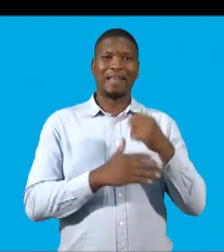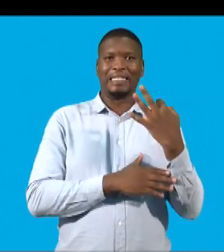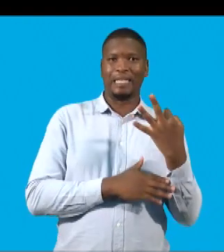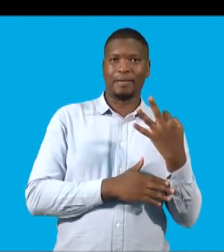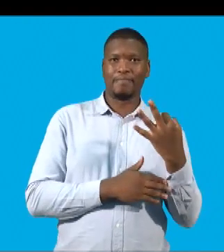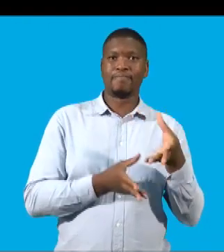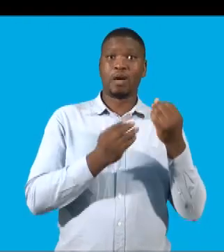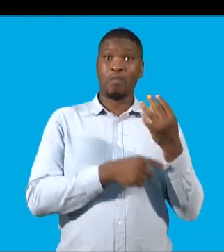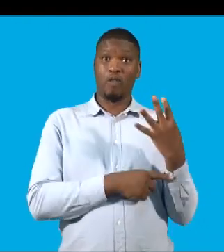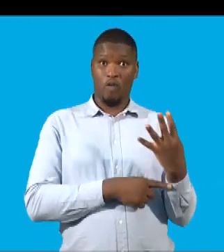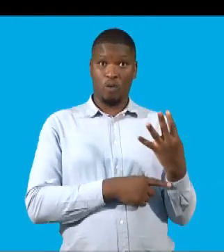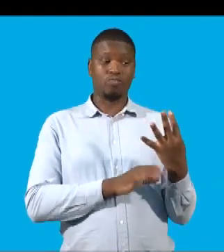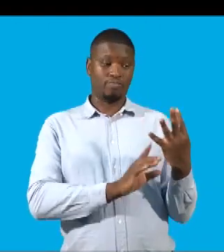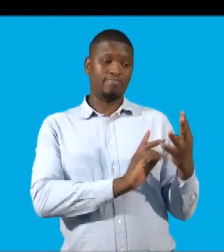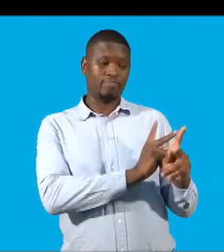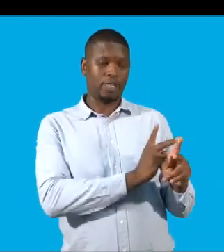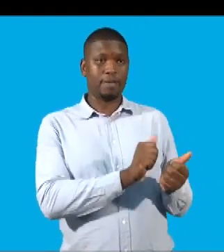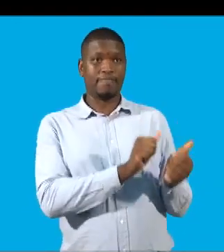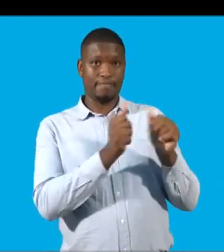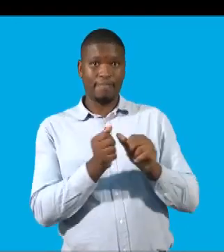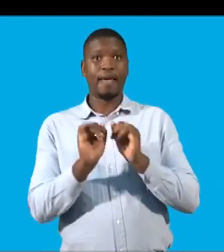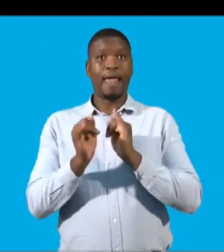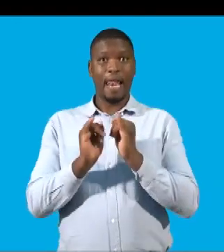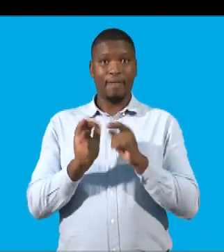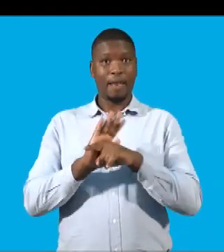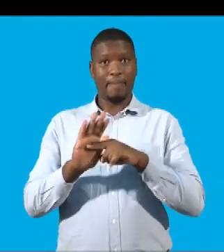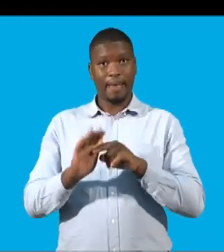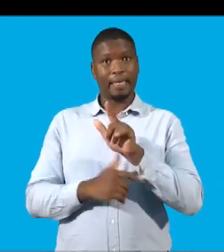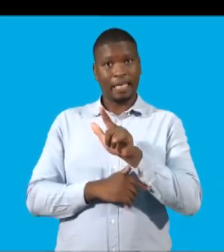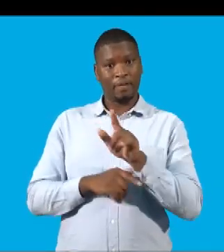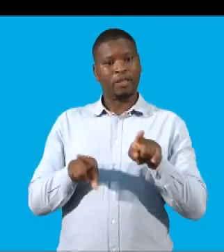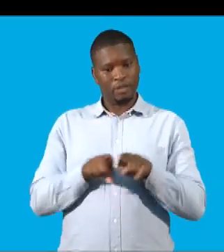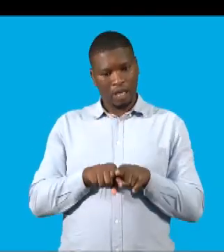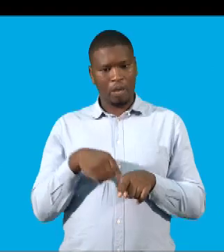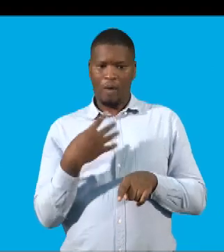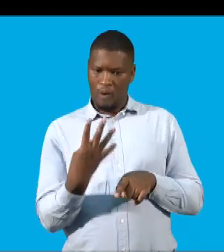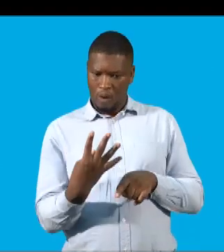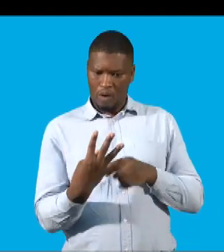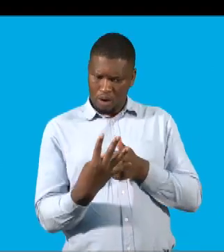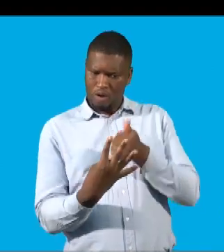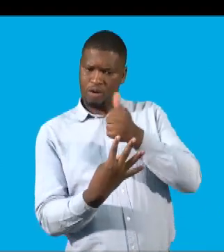7 minus 3. And when we move over, 11 minus 7, that is also a 4.